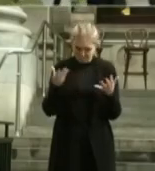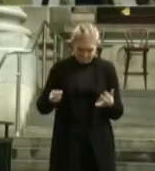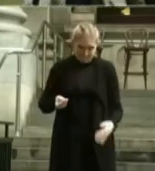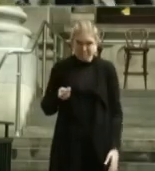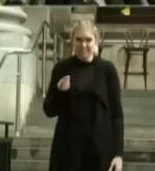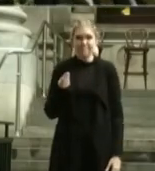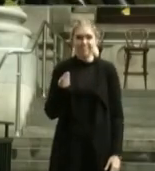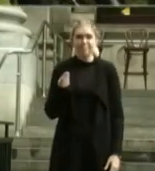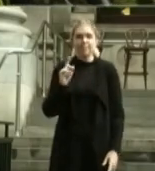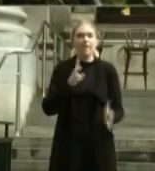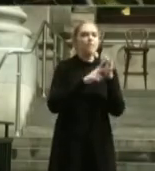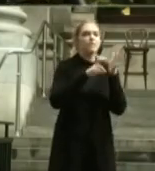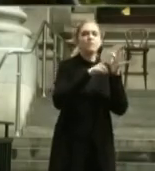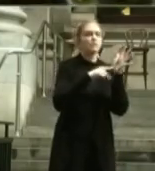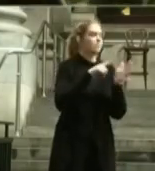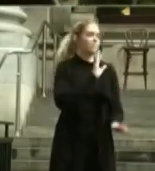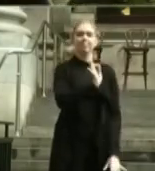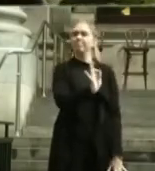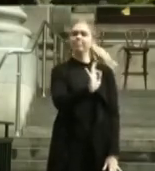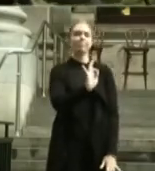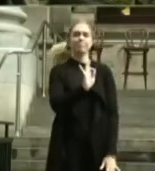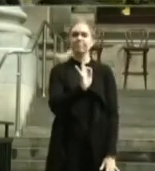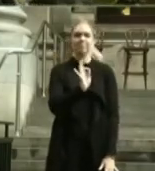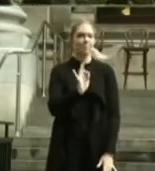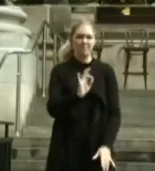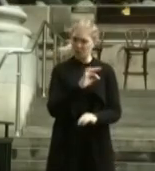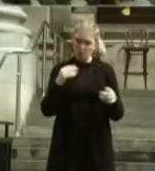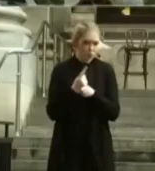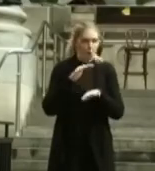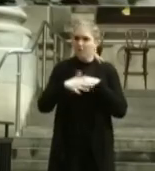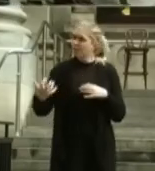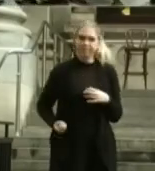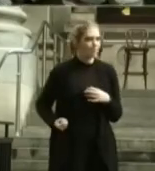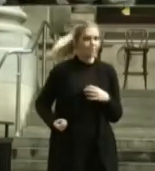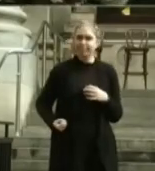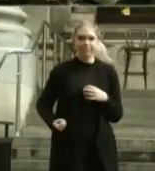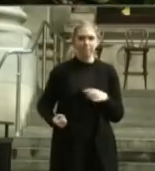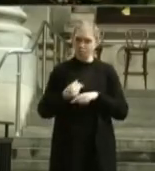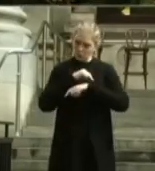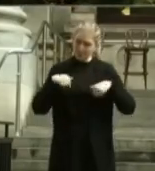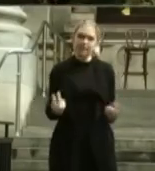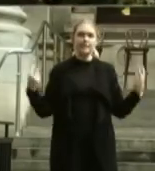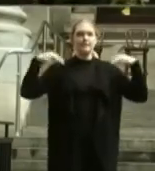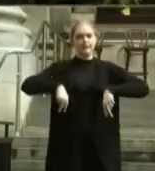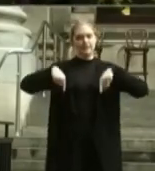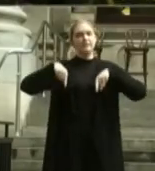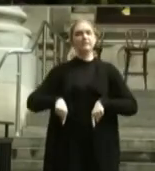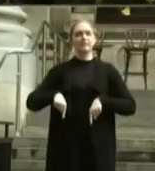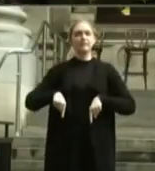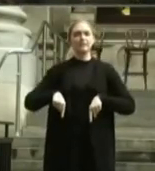hand. Vincent said, nah, we're not talking about wages. We're standing right